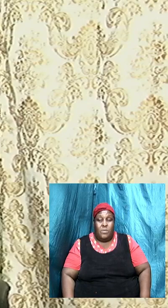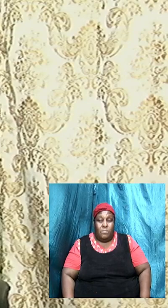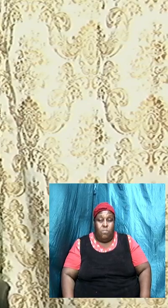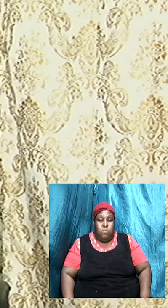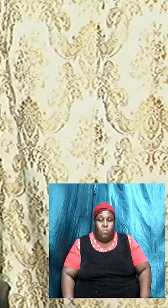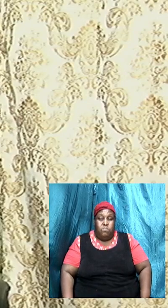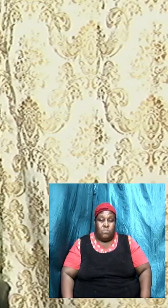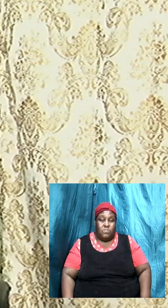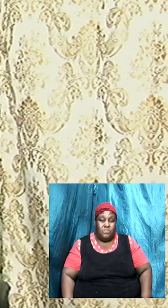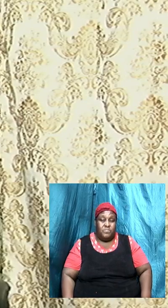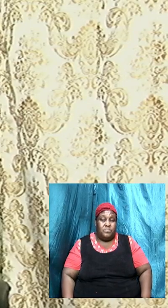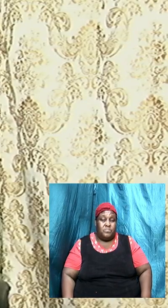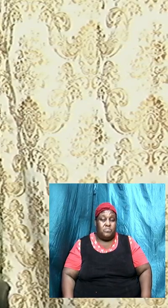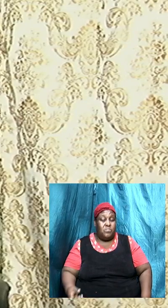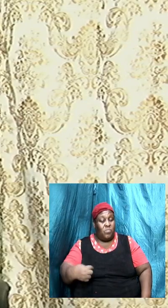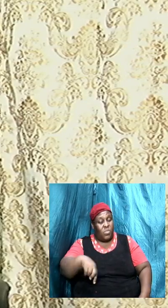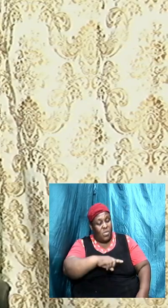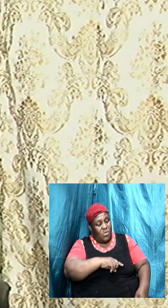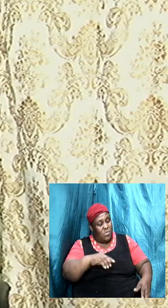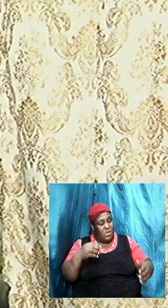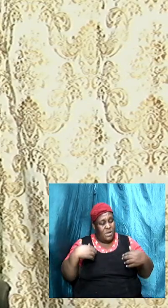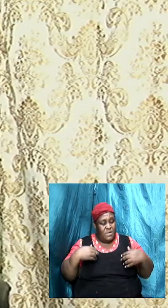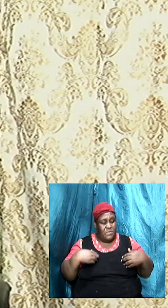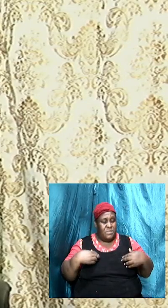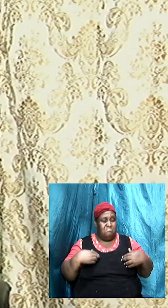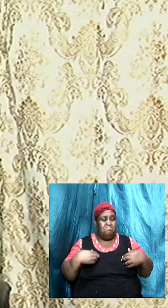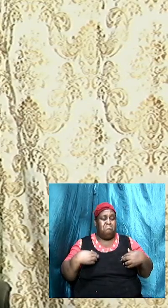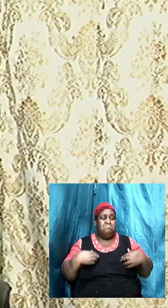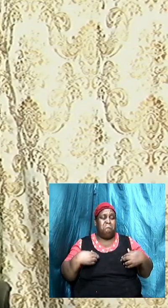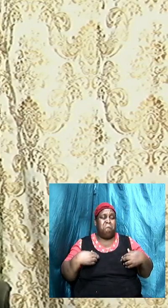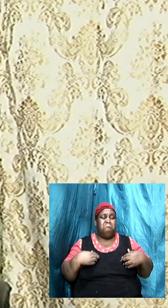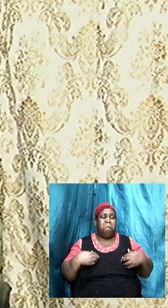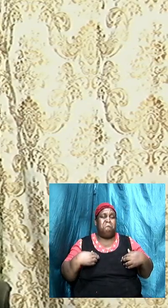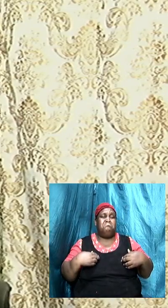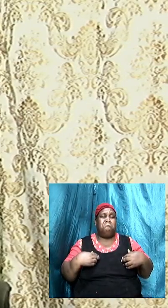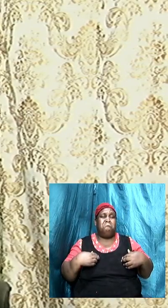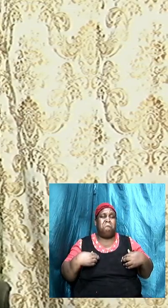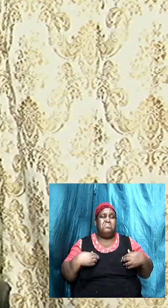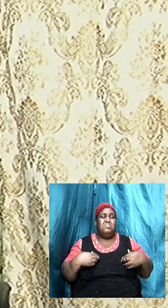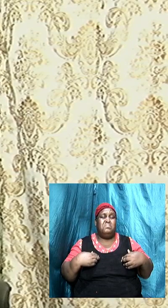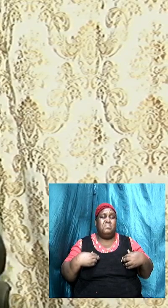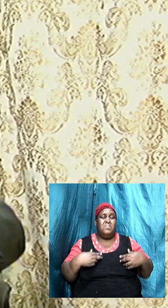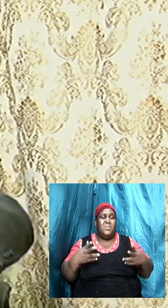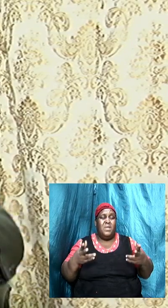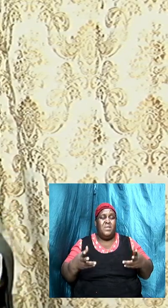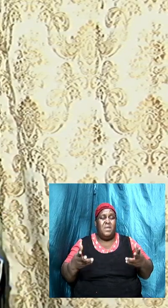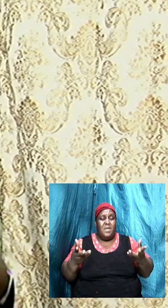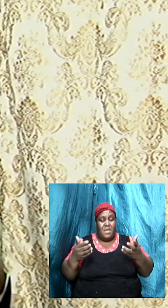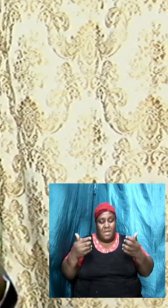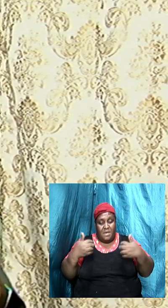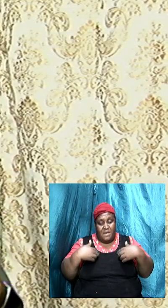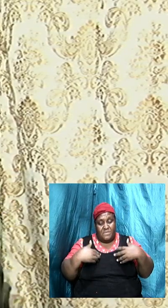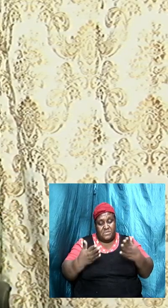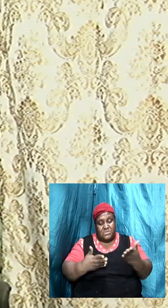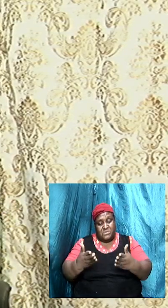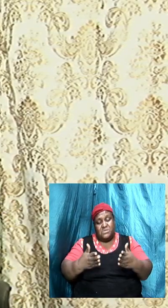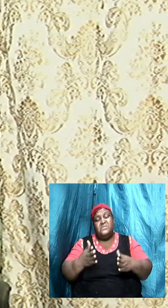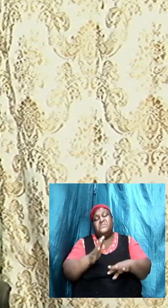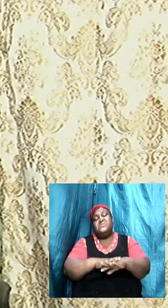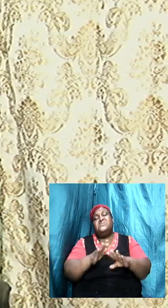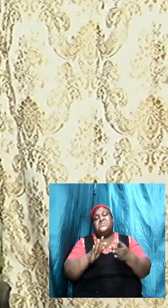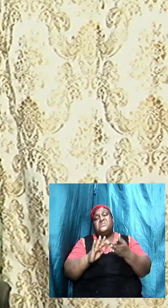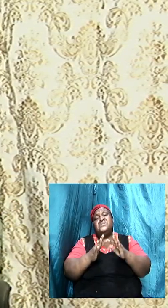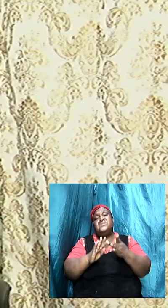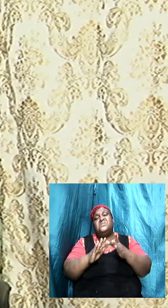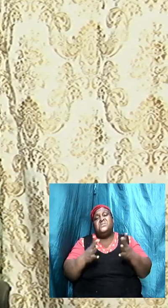service online because this is what the virus has caused us to do, and then what the government implement now, we